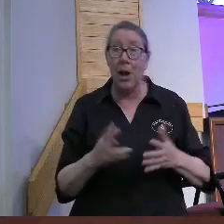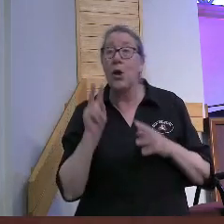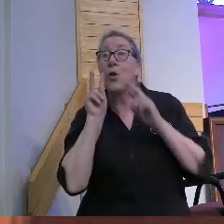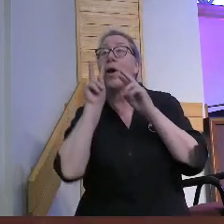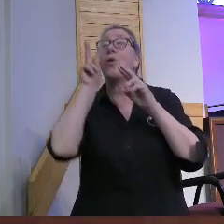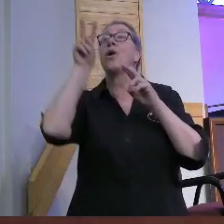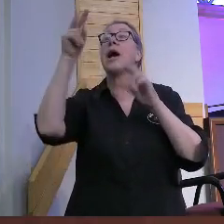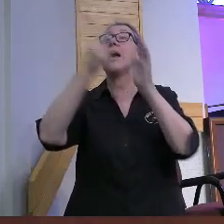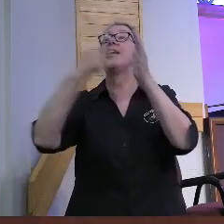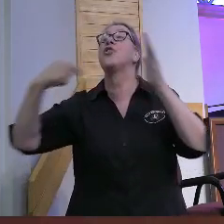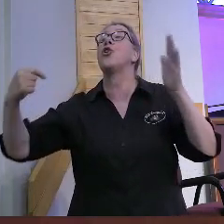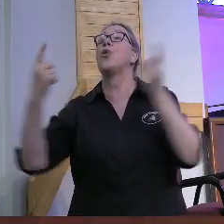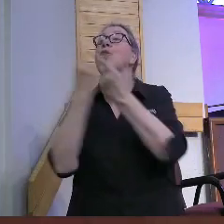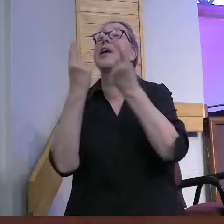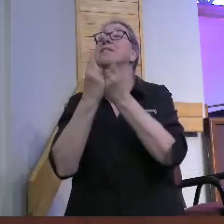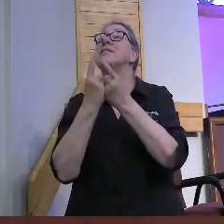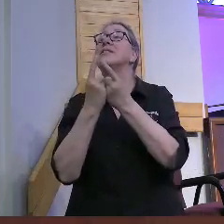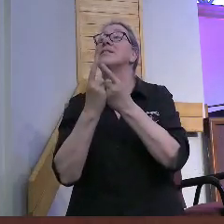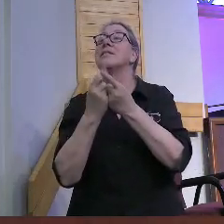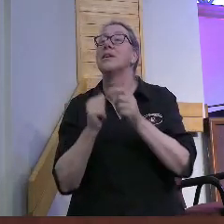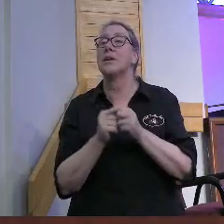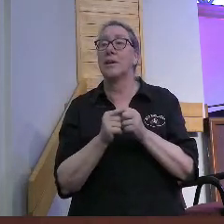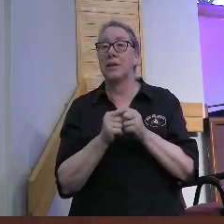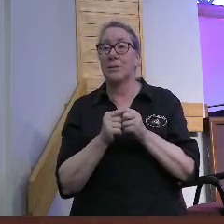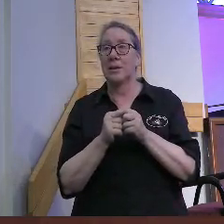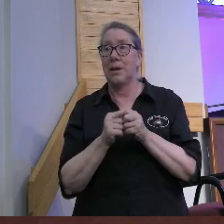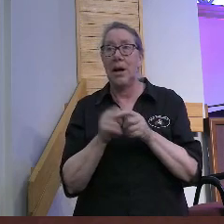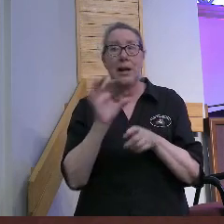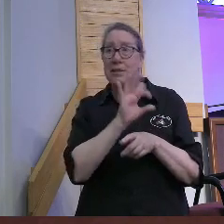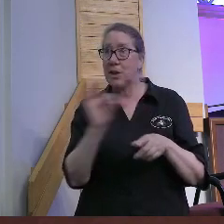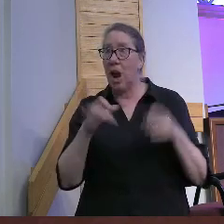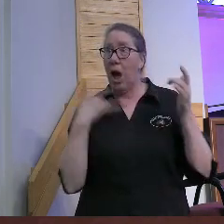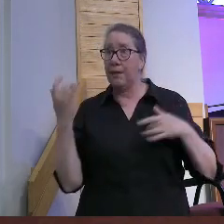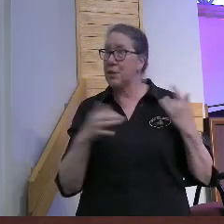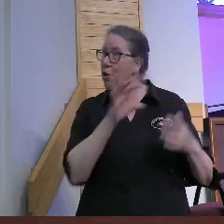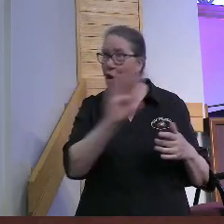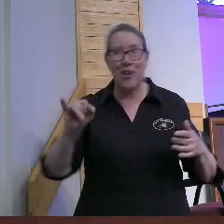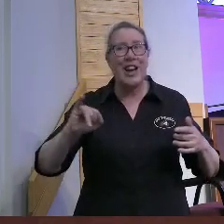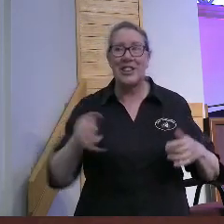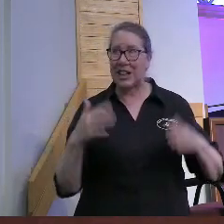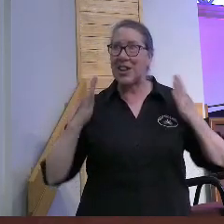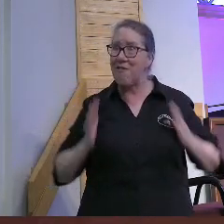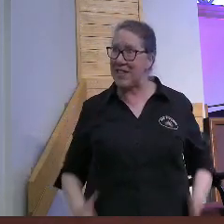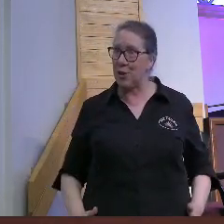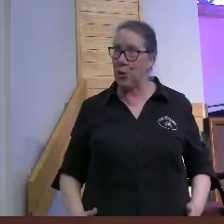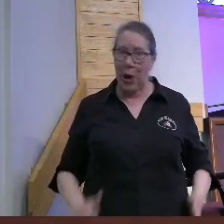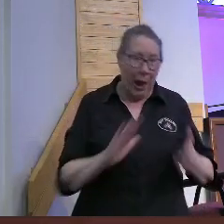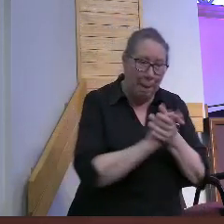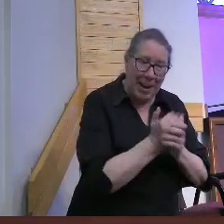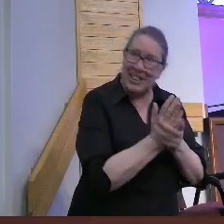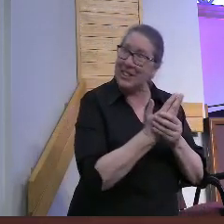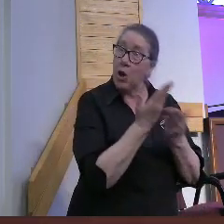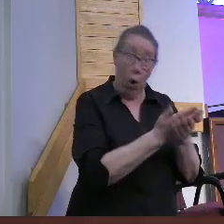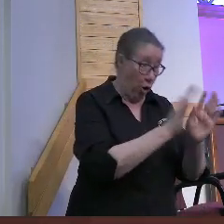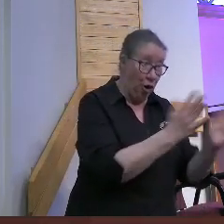eternal things. Life is more than just the physical. Life is not just about the pleasures here on earth, but